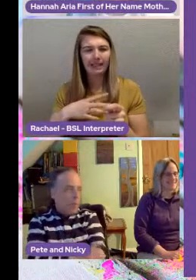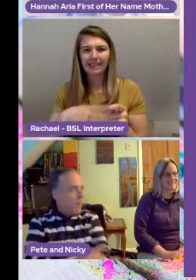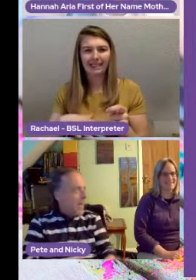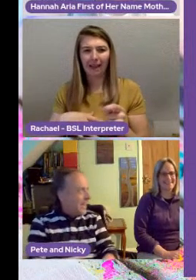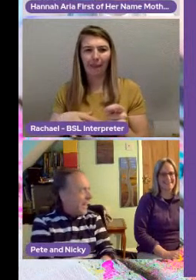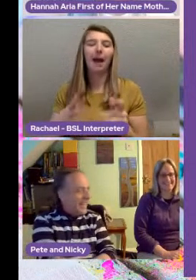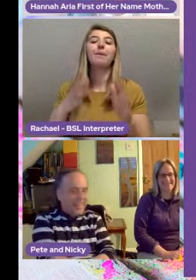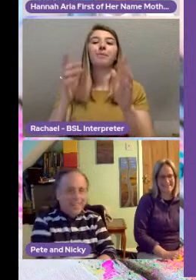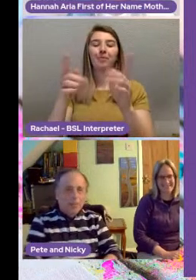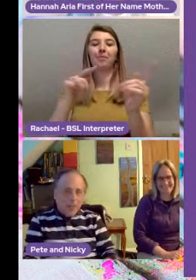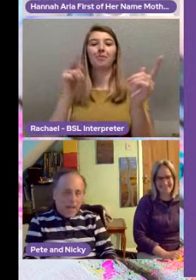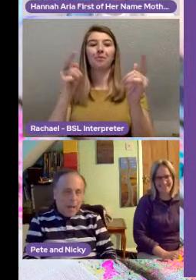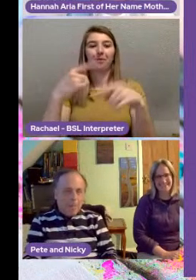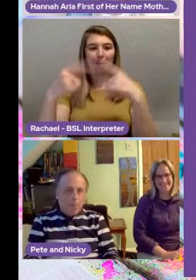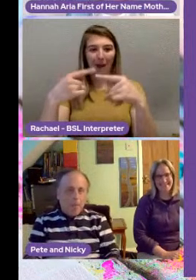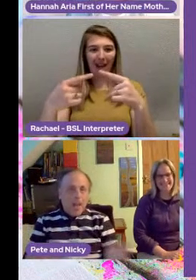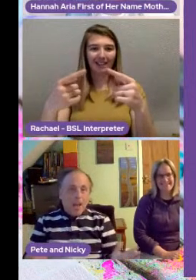and